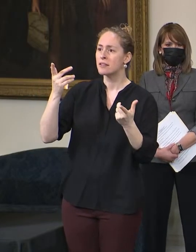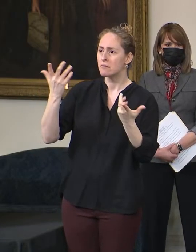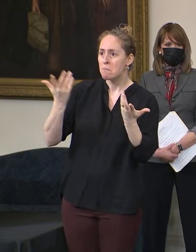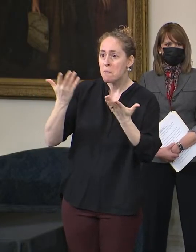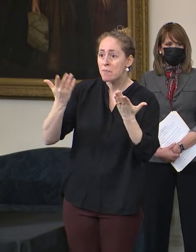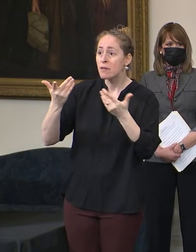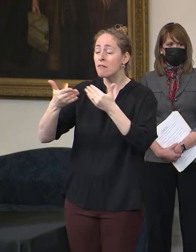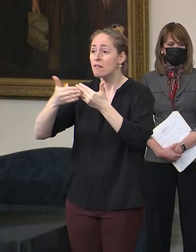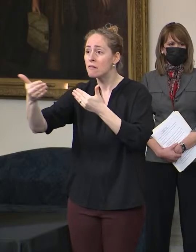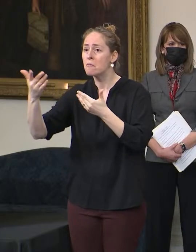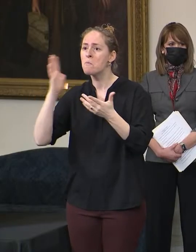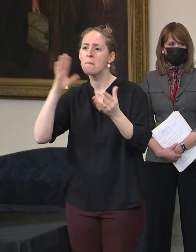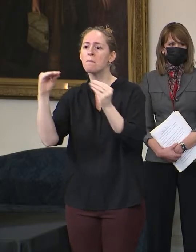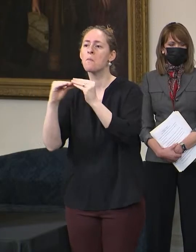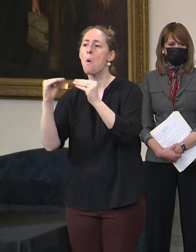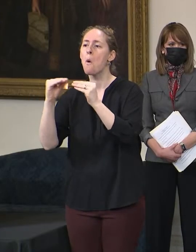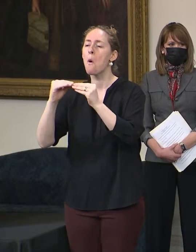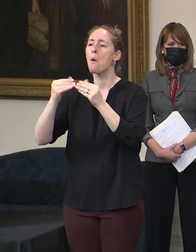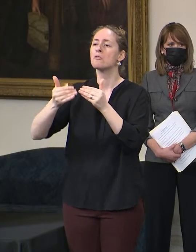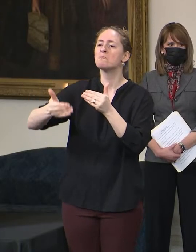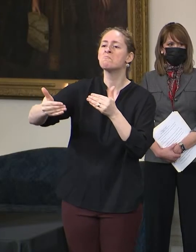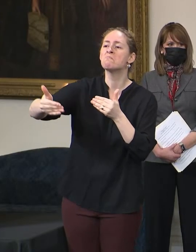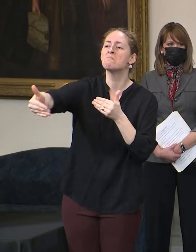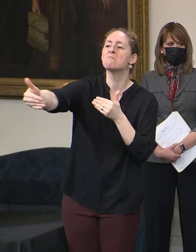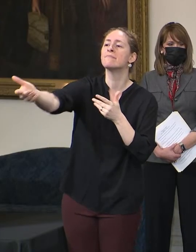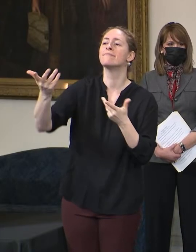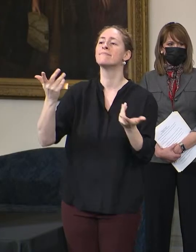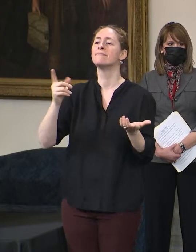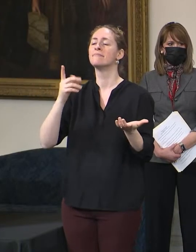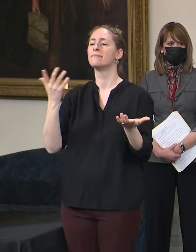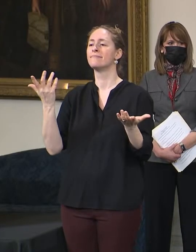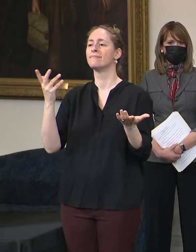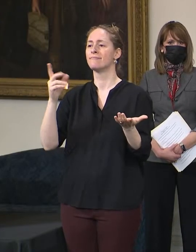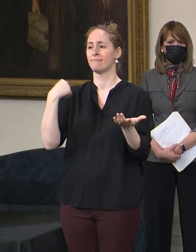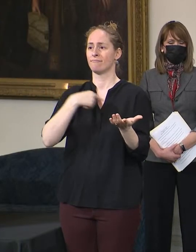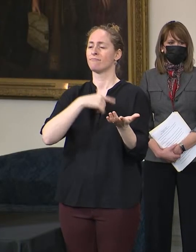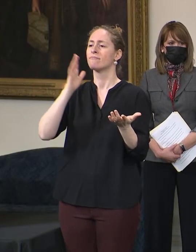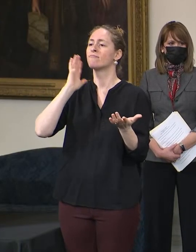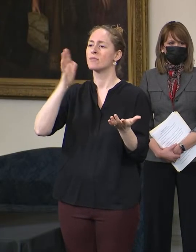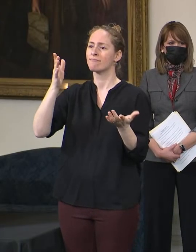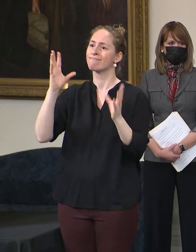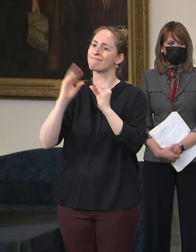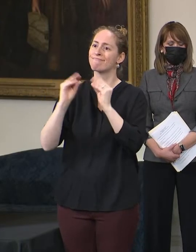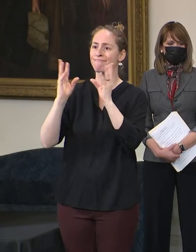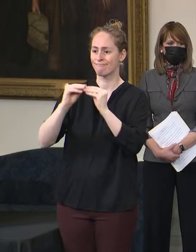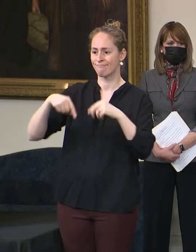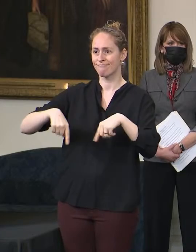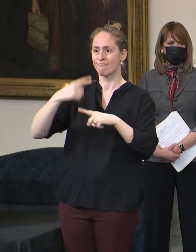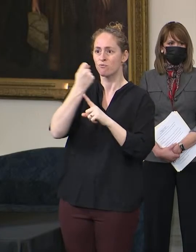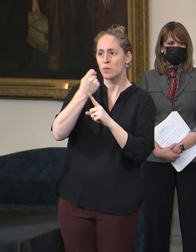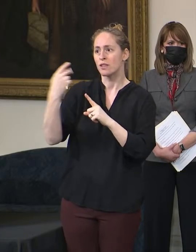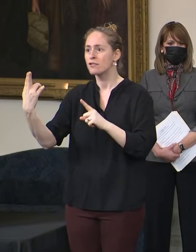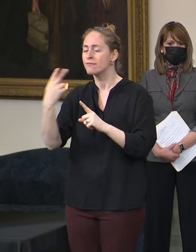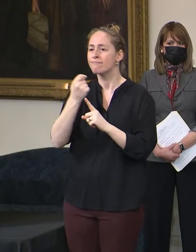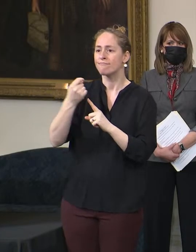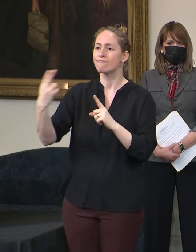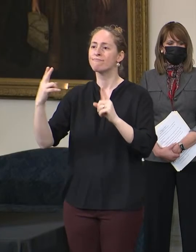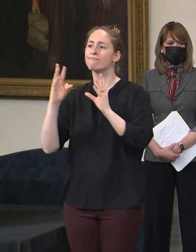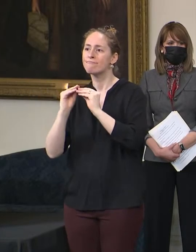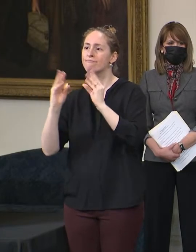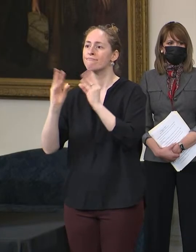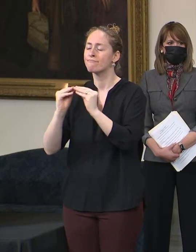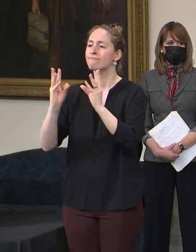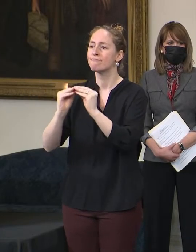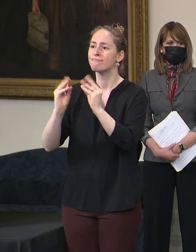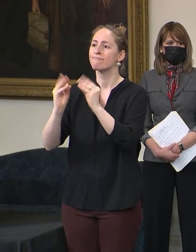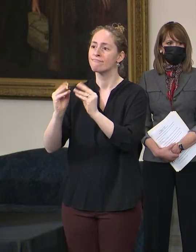imagine, we've been having press conferences almost every couple of days now recently, and but we're having meetings all day, every day, and